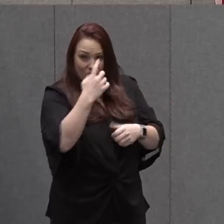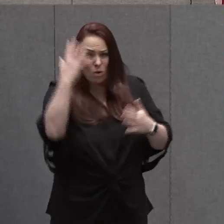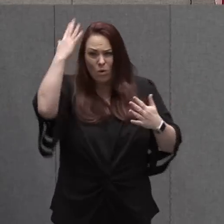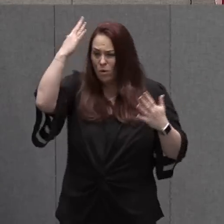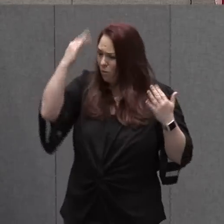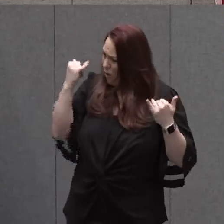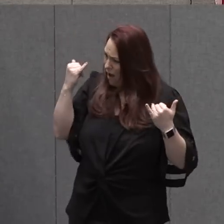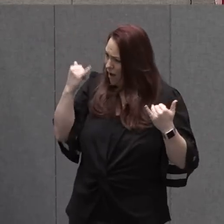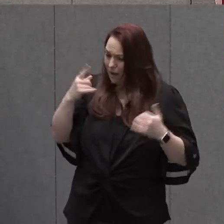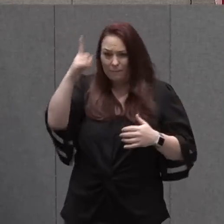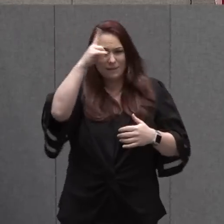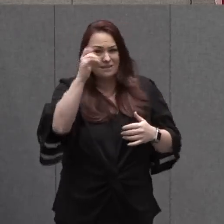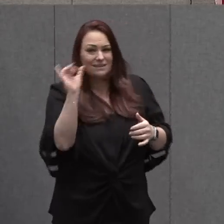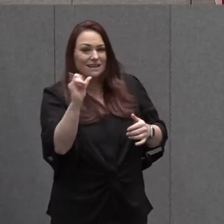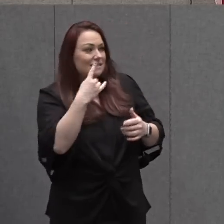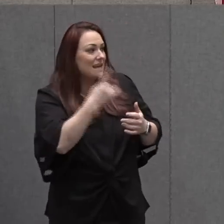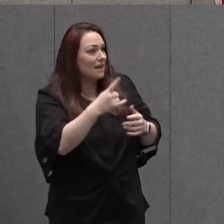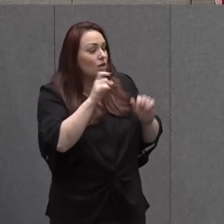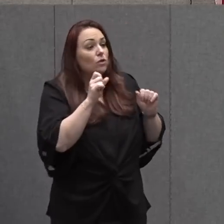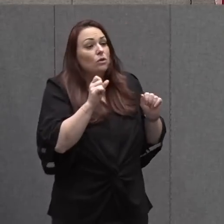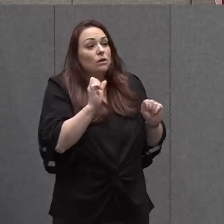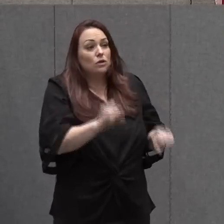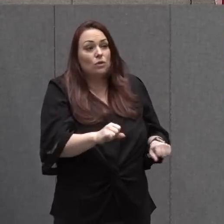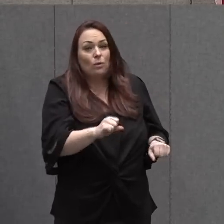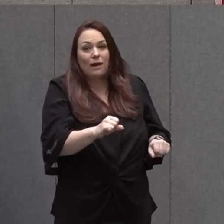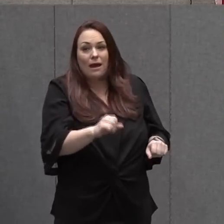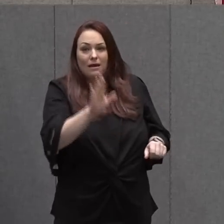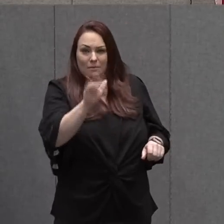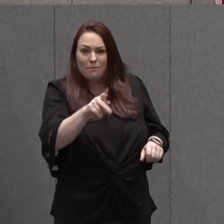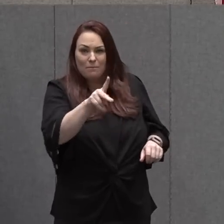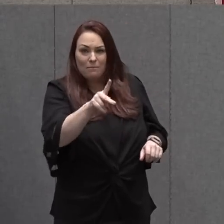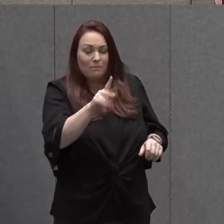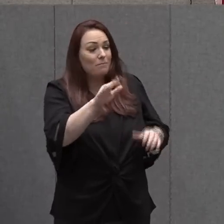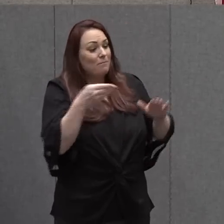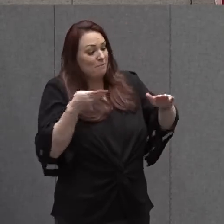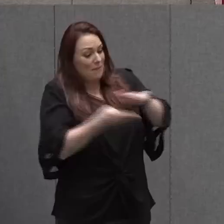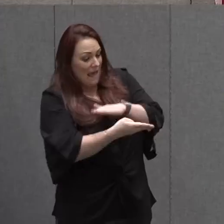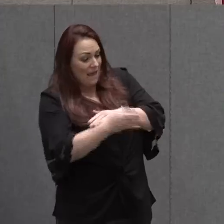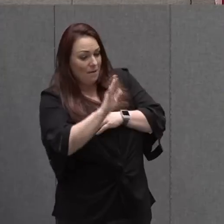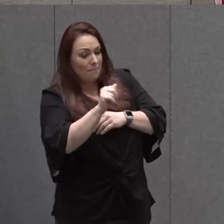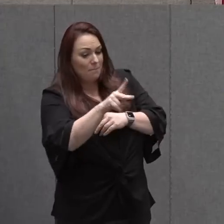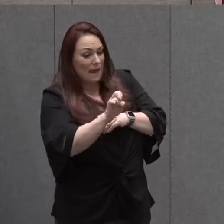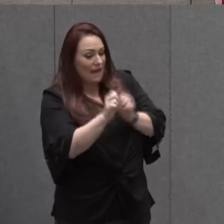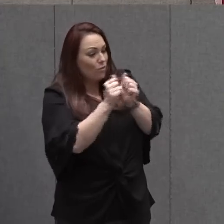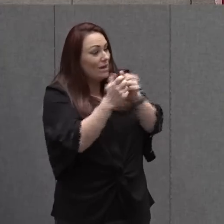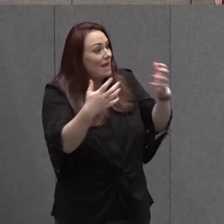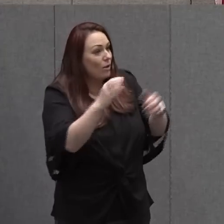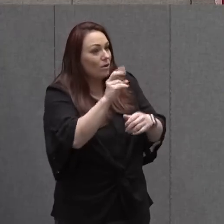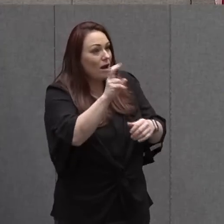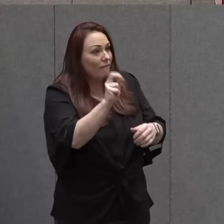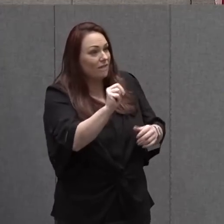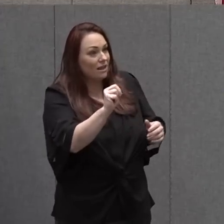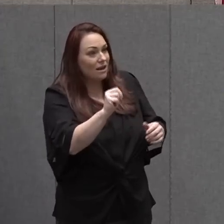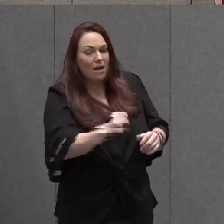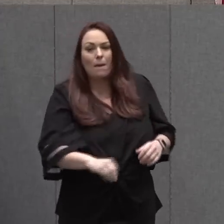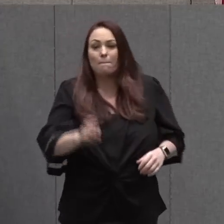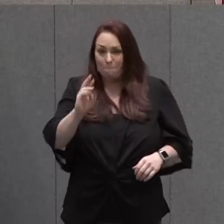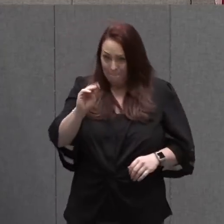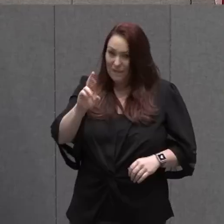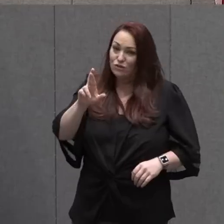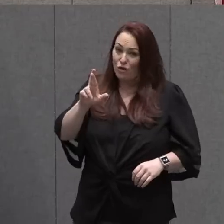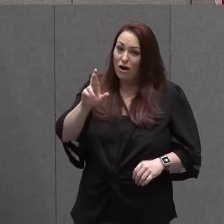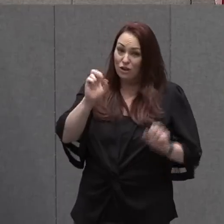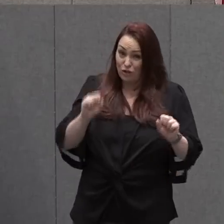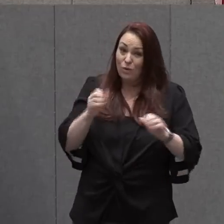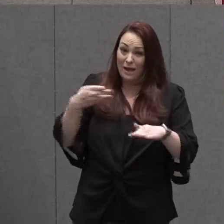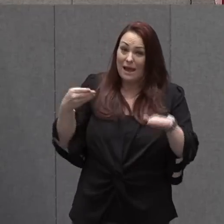mean, that's like saying you can bake without an oven. That is insane. Mr. R, where have you been living? You can bake without an